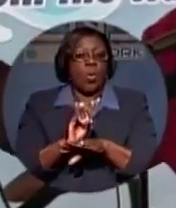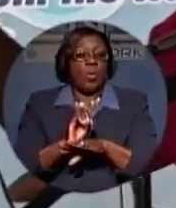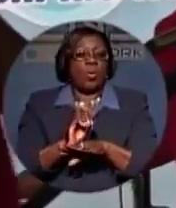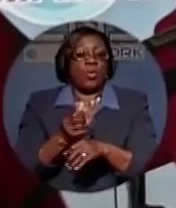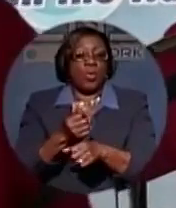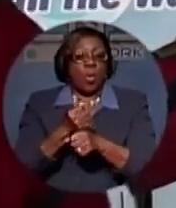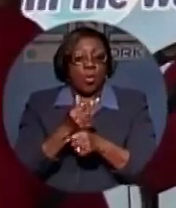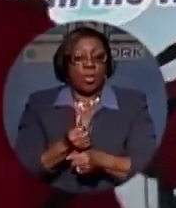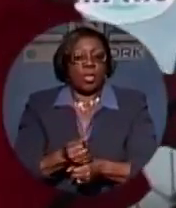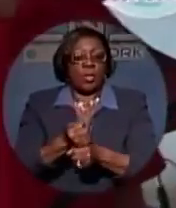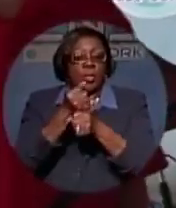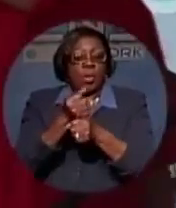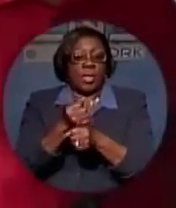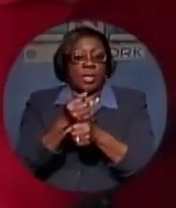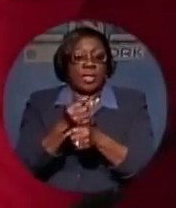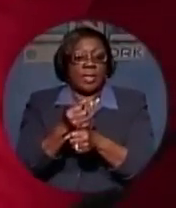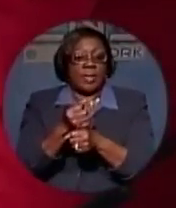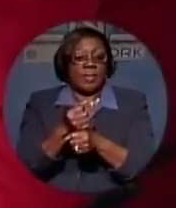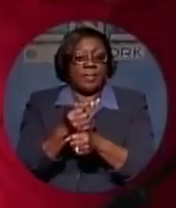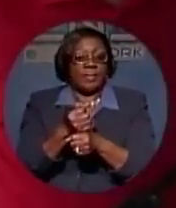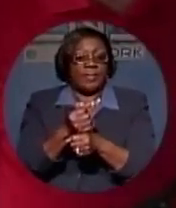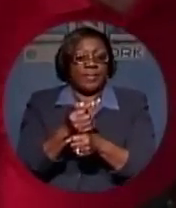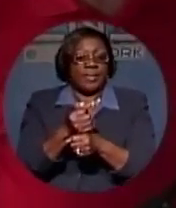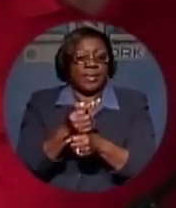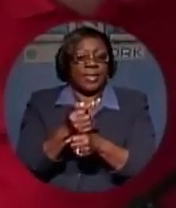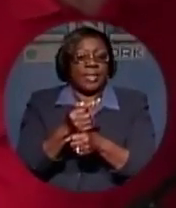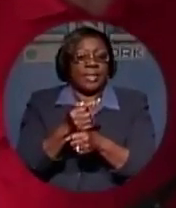Send me back Edison from the south.